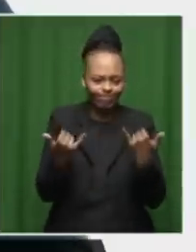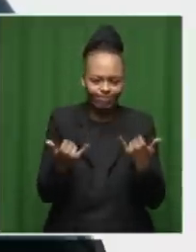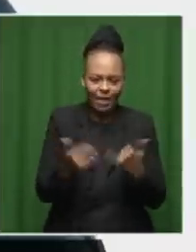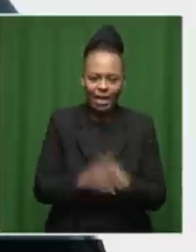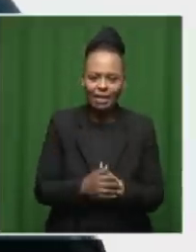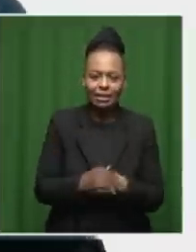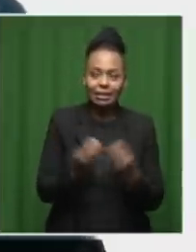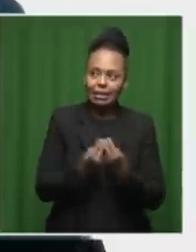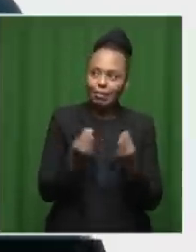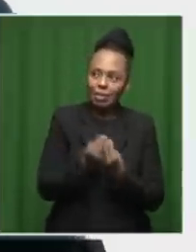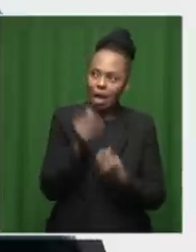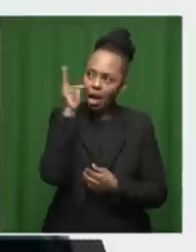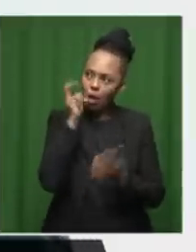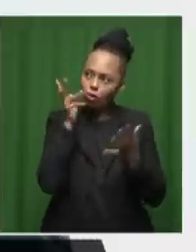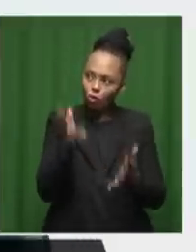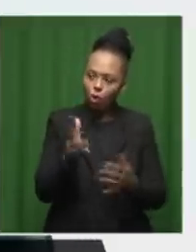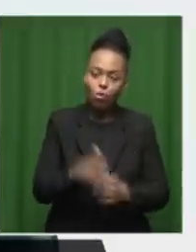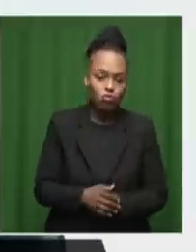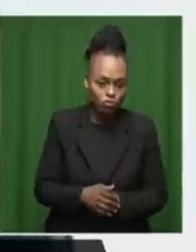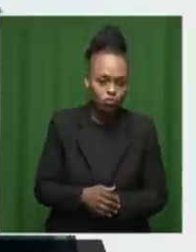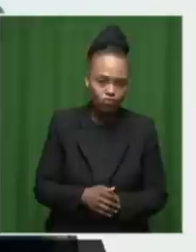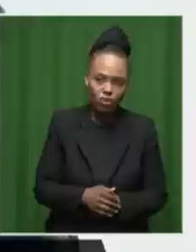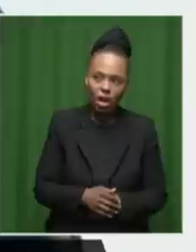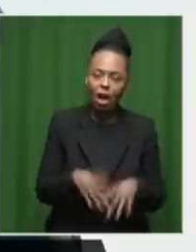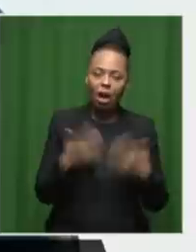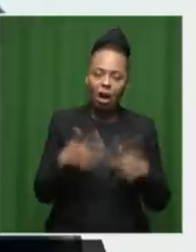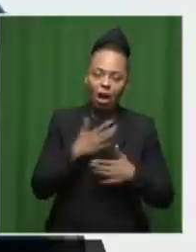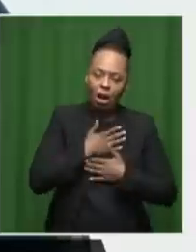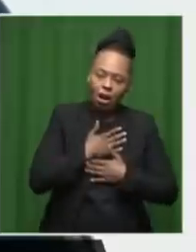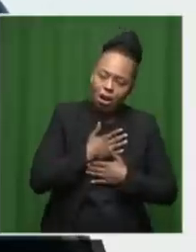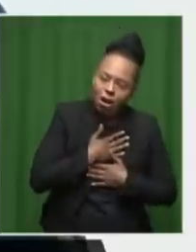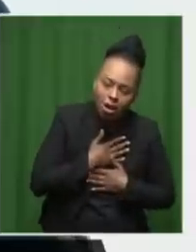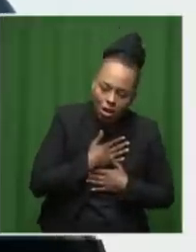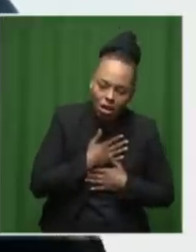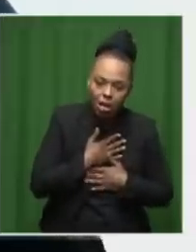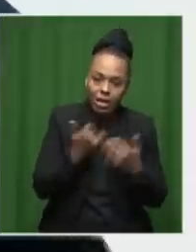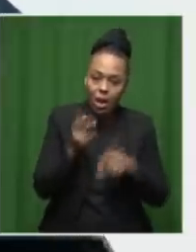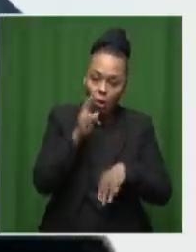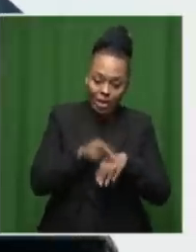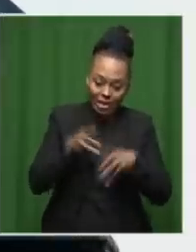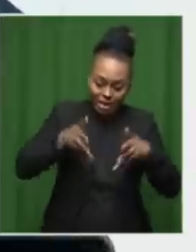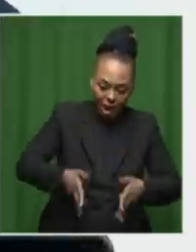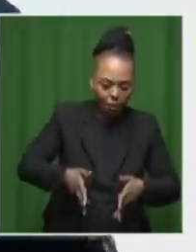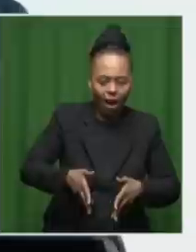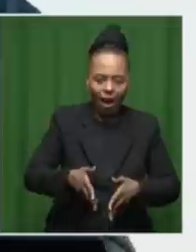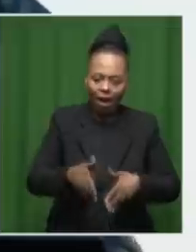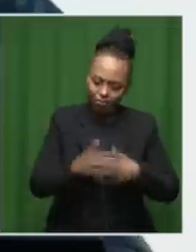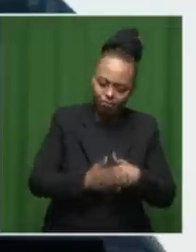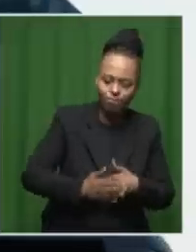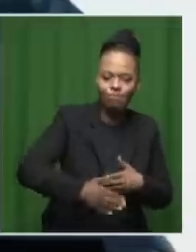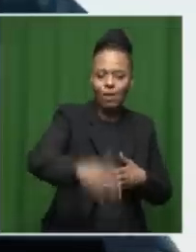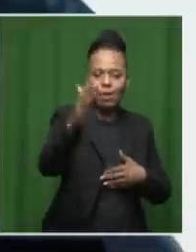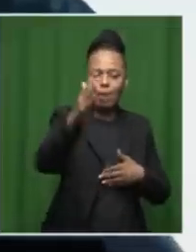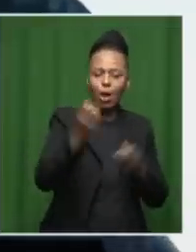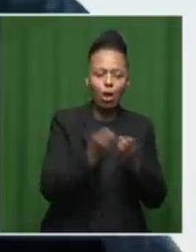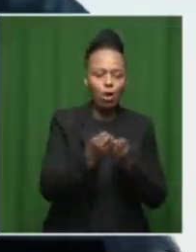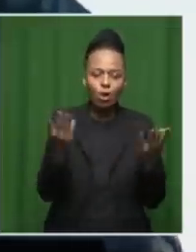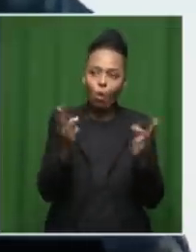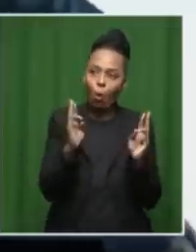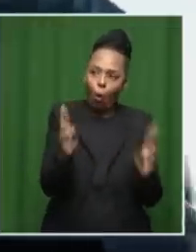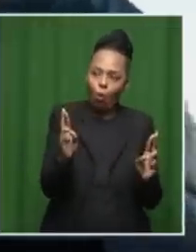match having to win that, because it's something that we probably need, not even for now, but for long term as well. There's a lot of